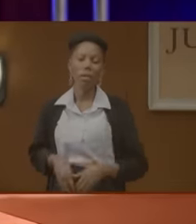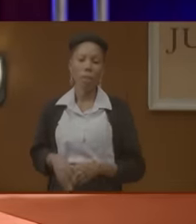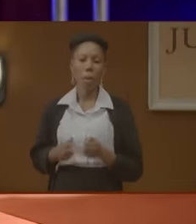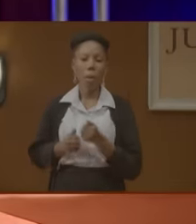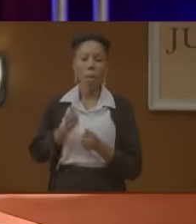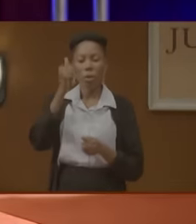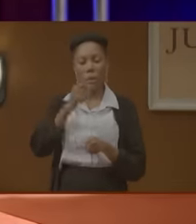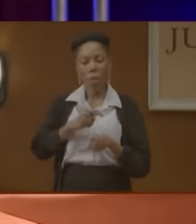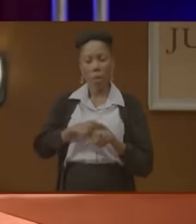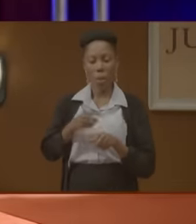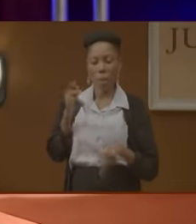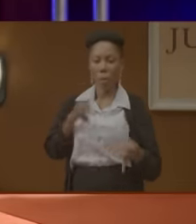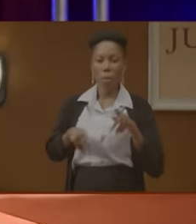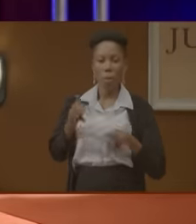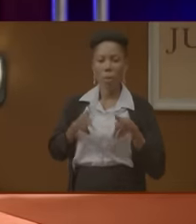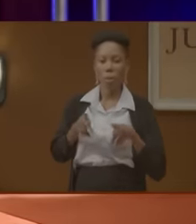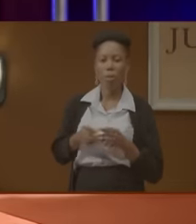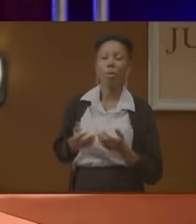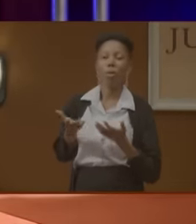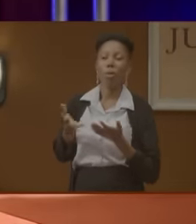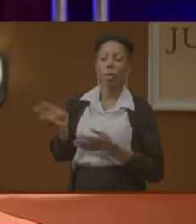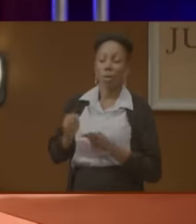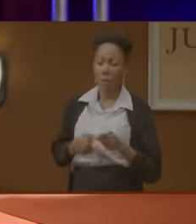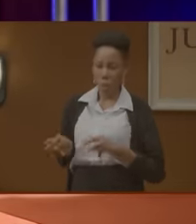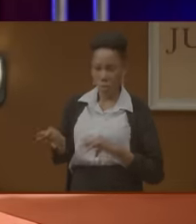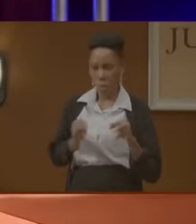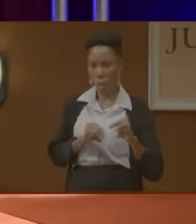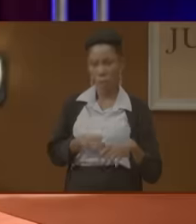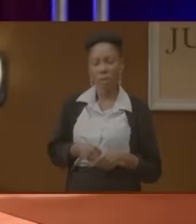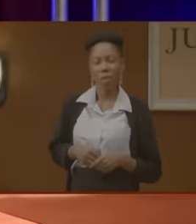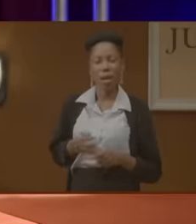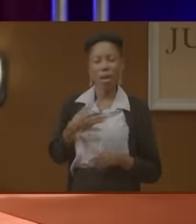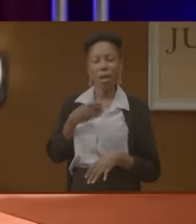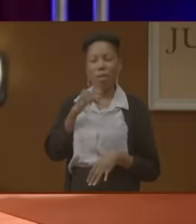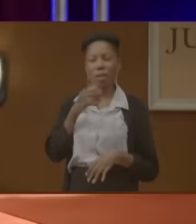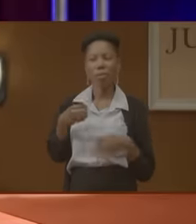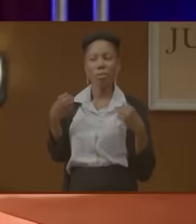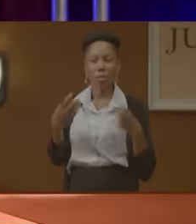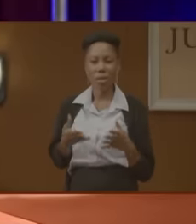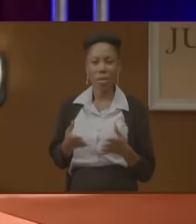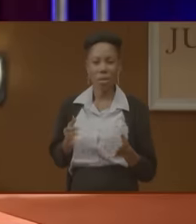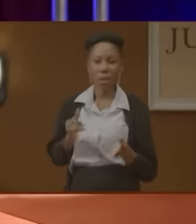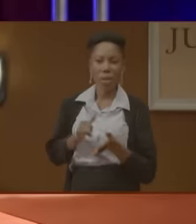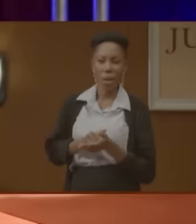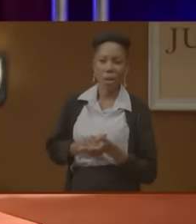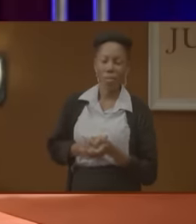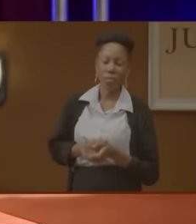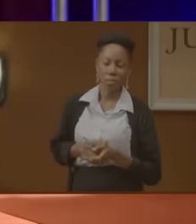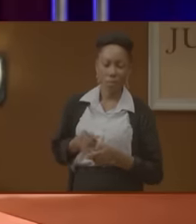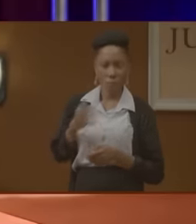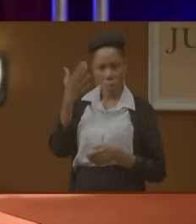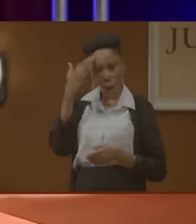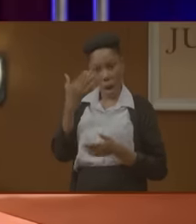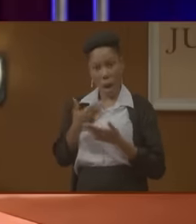wanted us to leave the barracks because I was in the barracks then with my dad. The thing became so serious that they all wanted us to leave. There